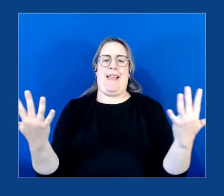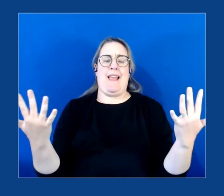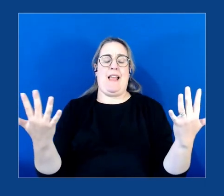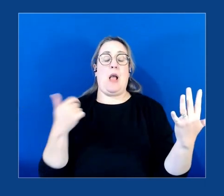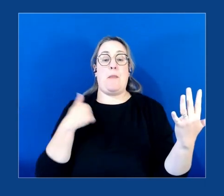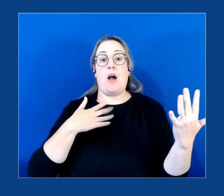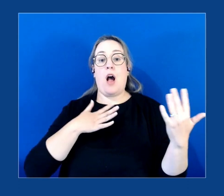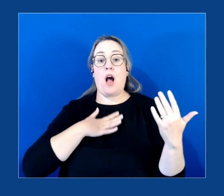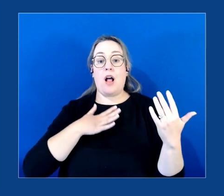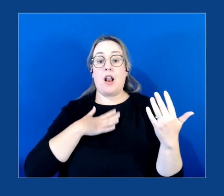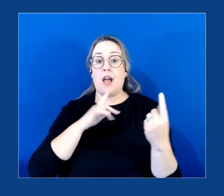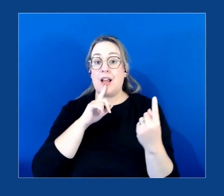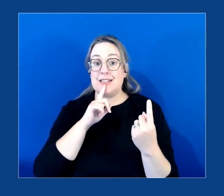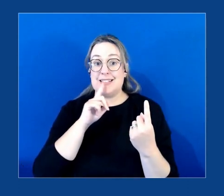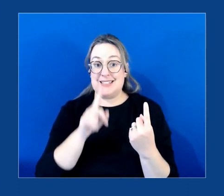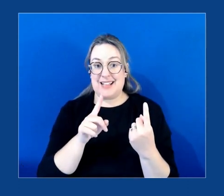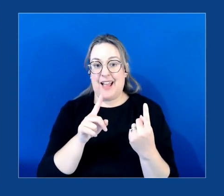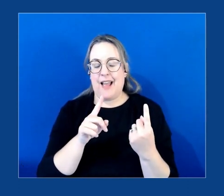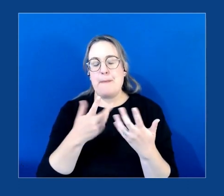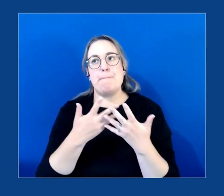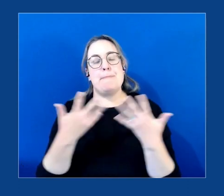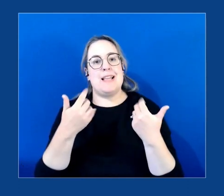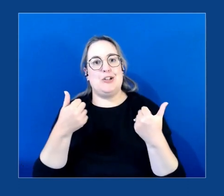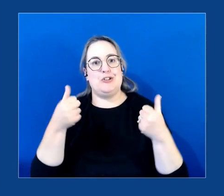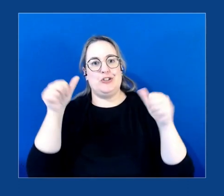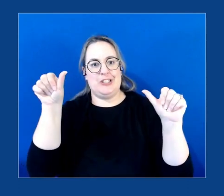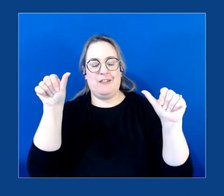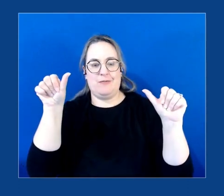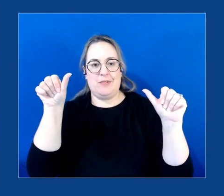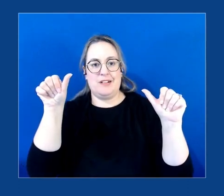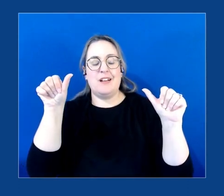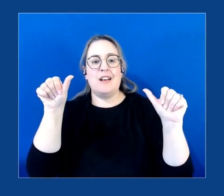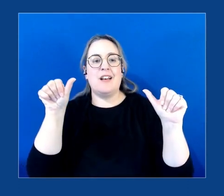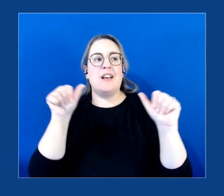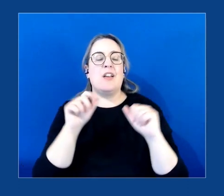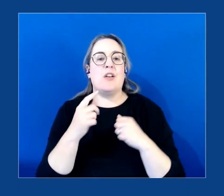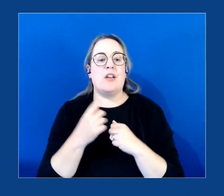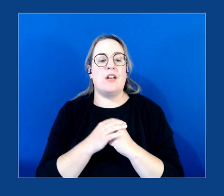to mention, because I think it's a major achievement, the fact that